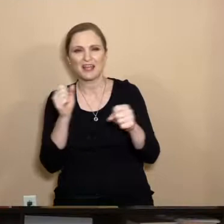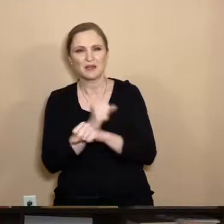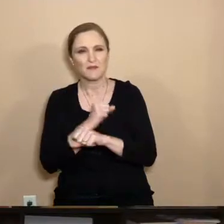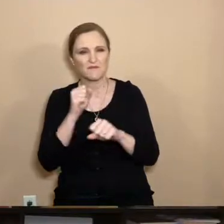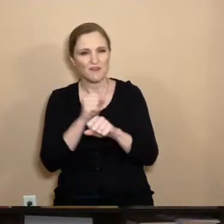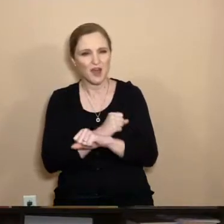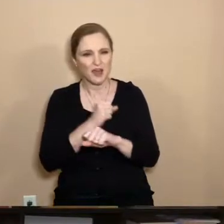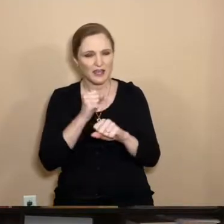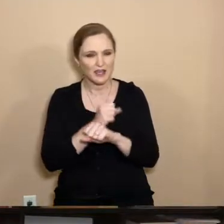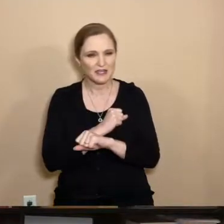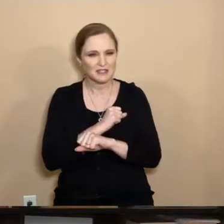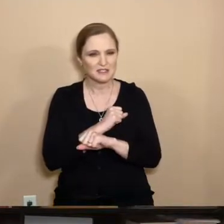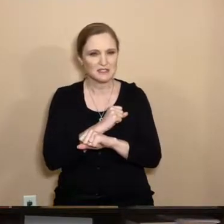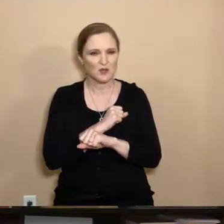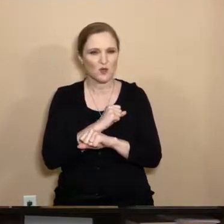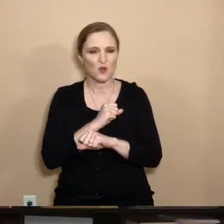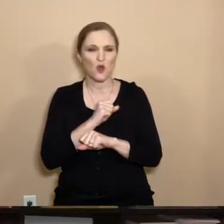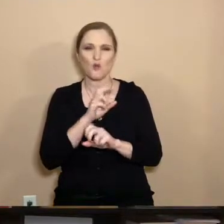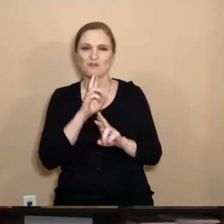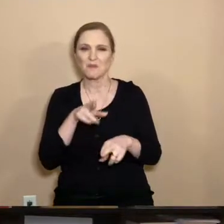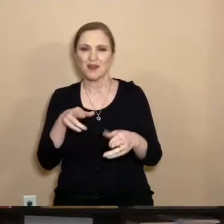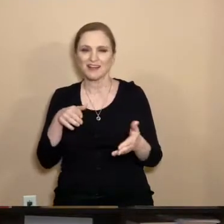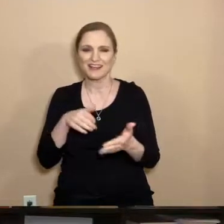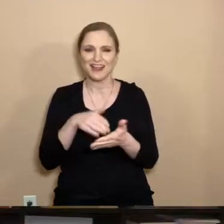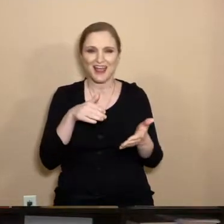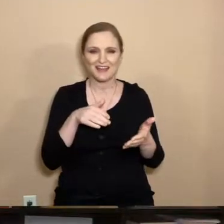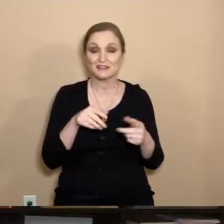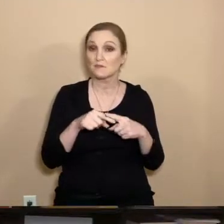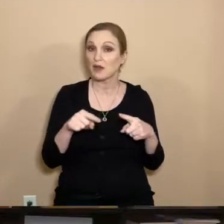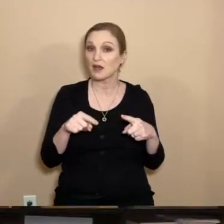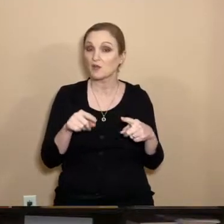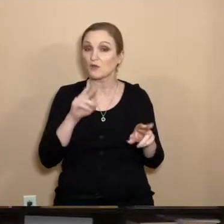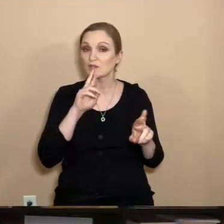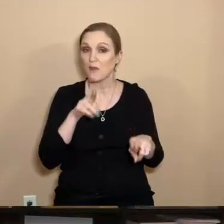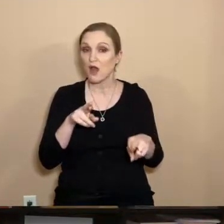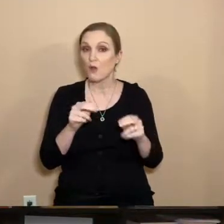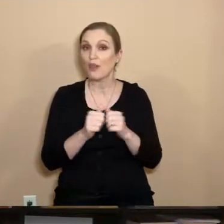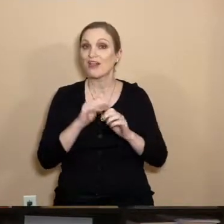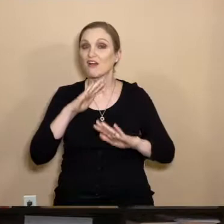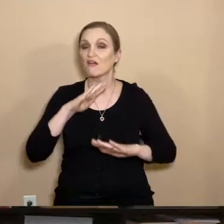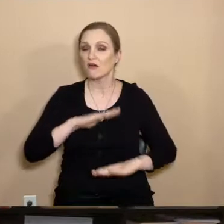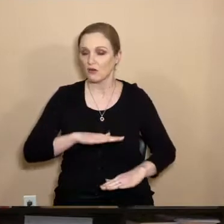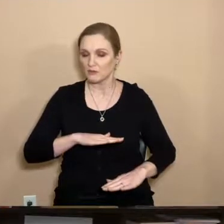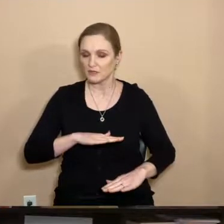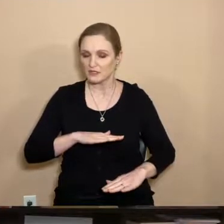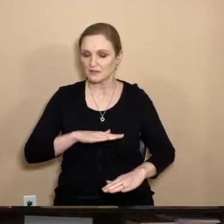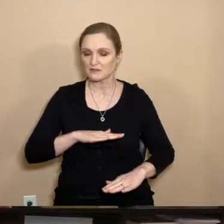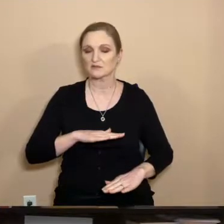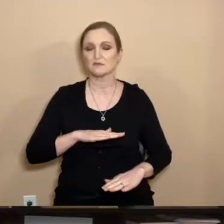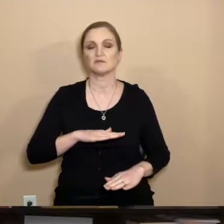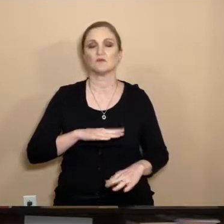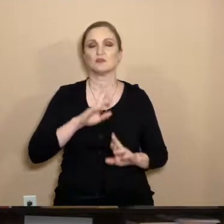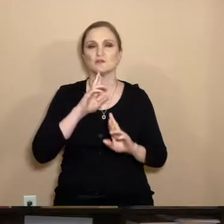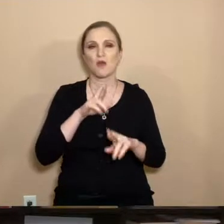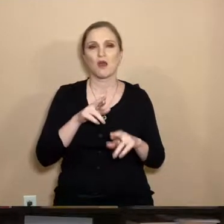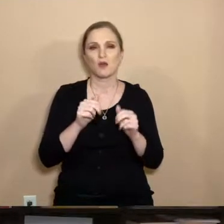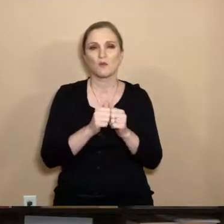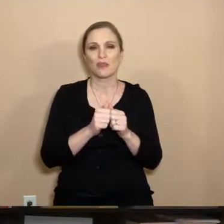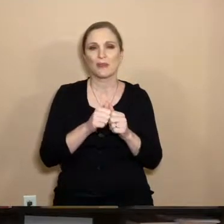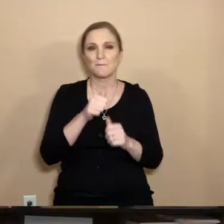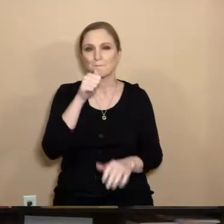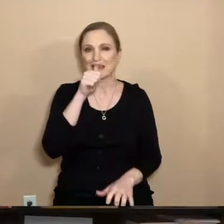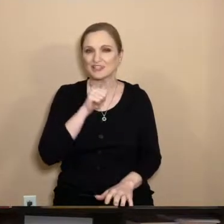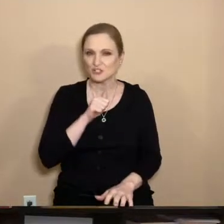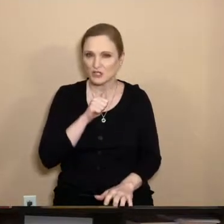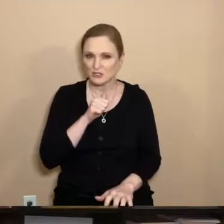be drawn into retaliation, but instead, respond with calmness, respond with